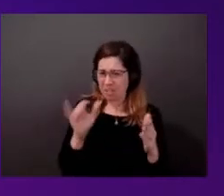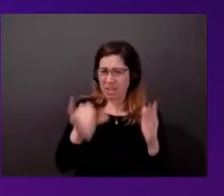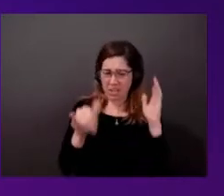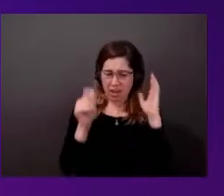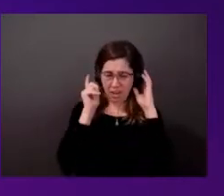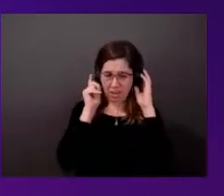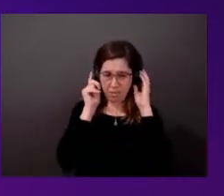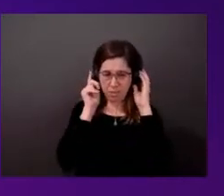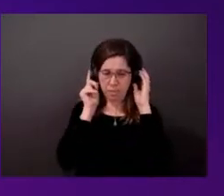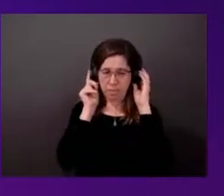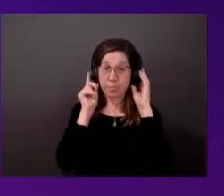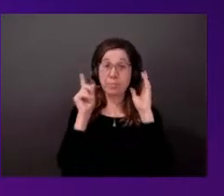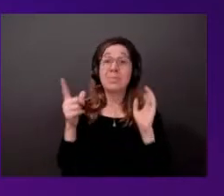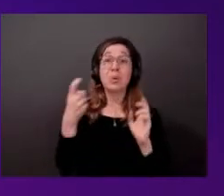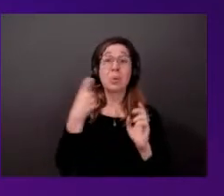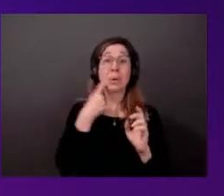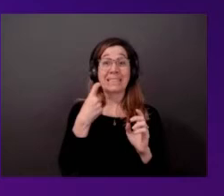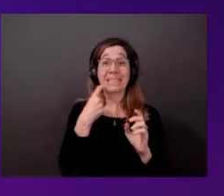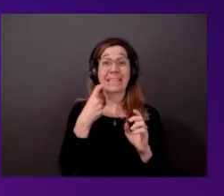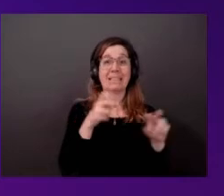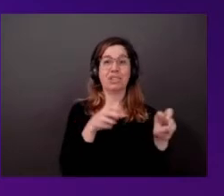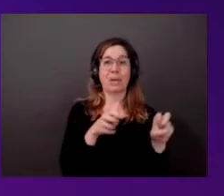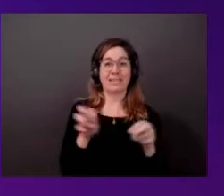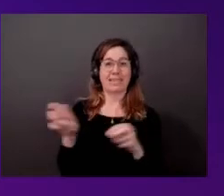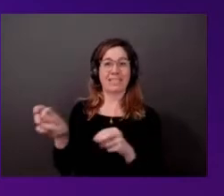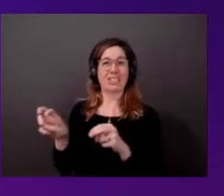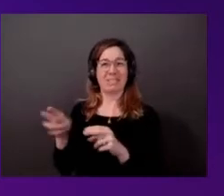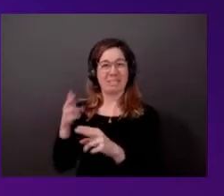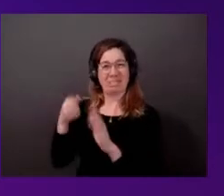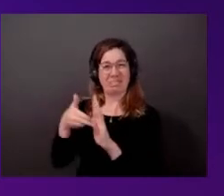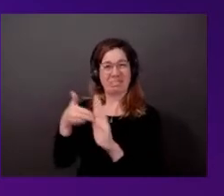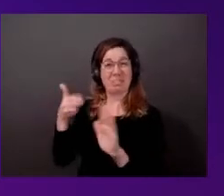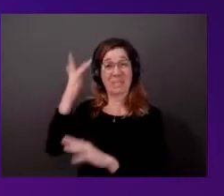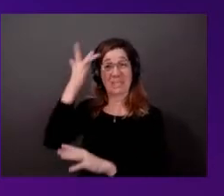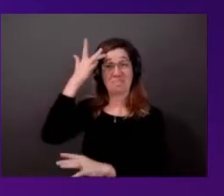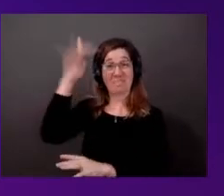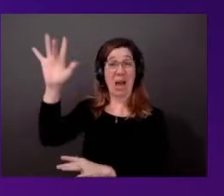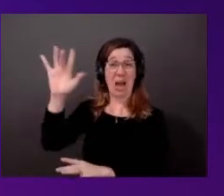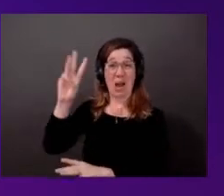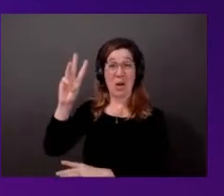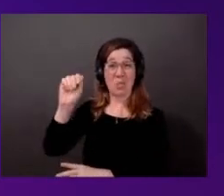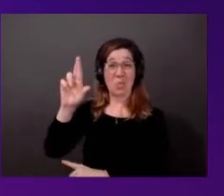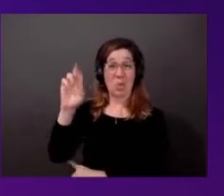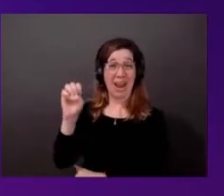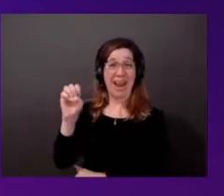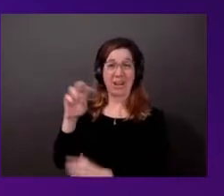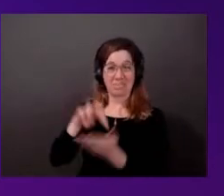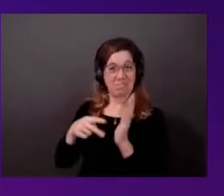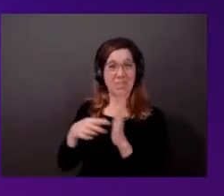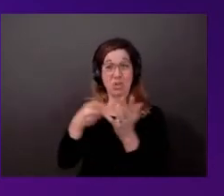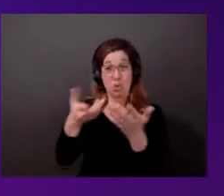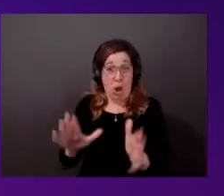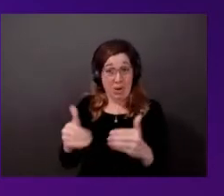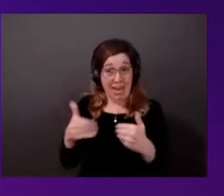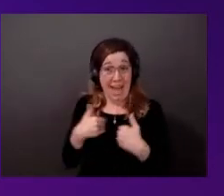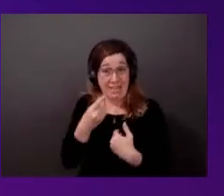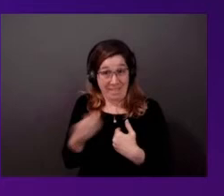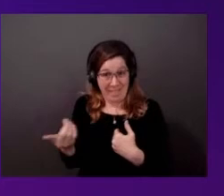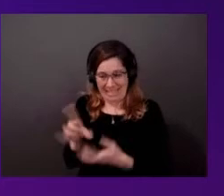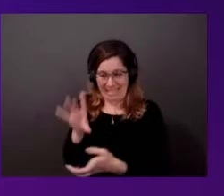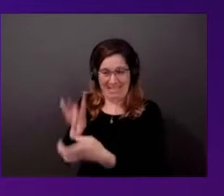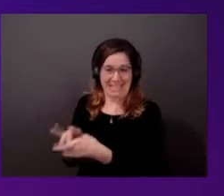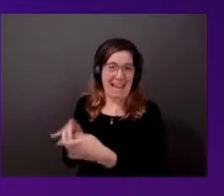call smartware, basically IoT connected devices. What we do with them, we have